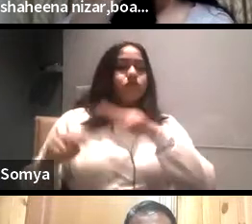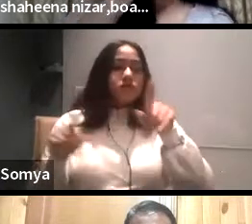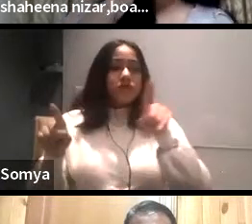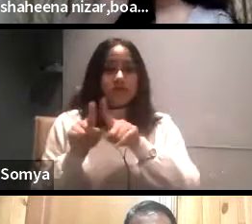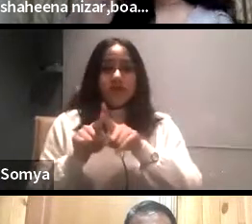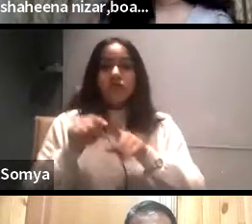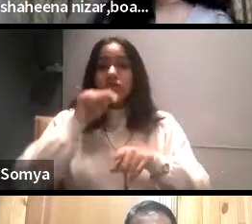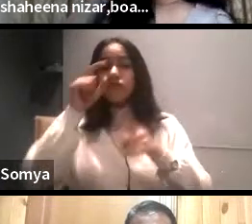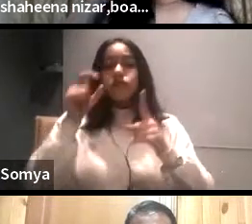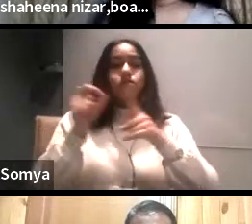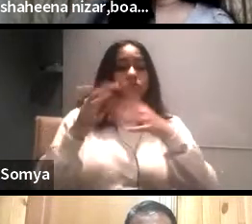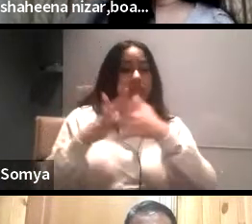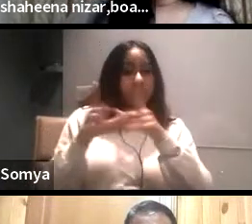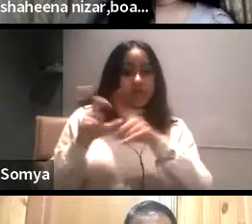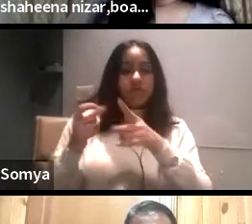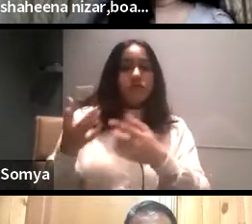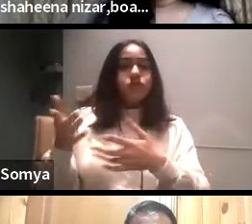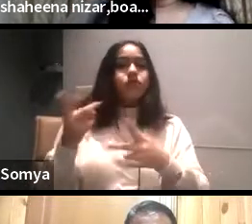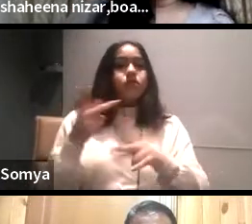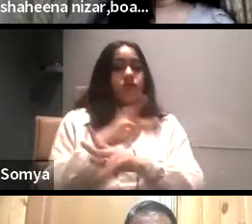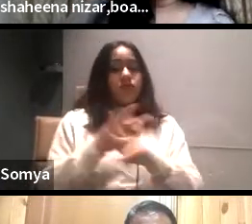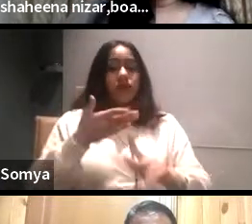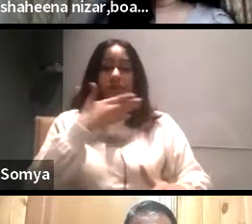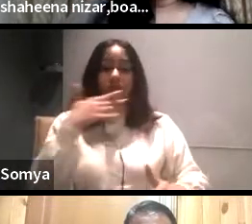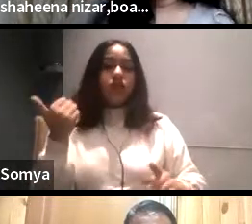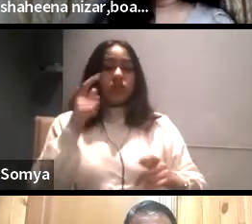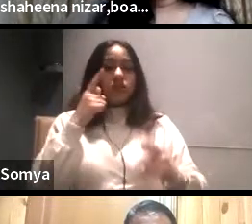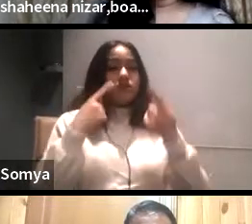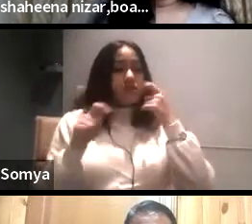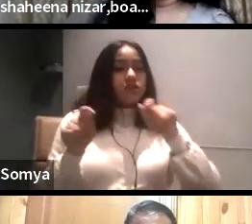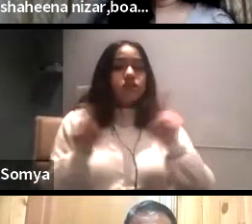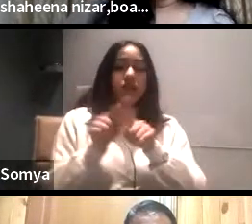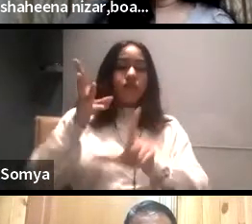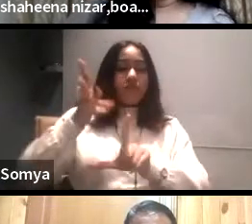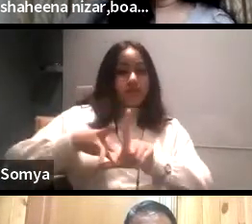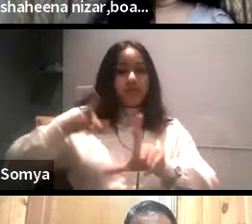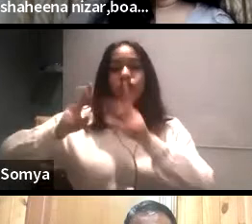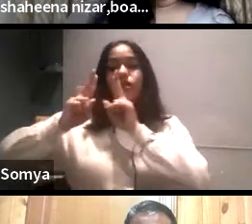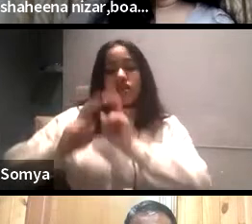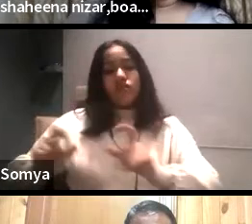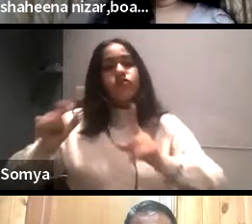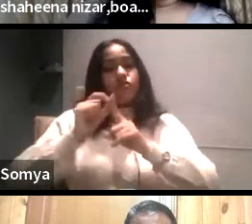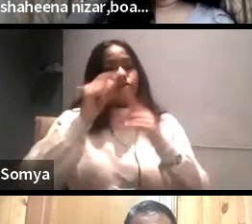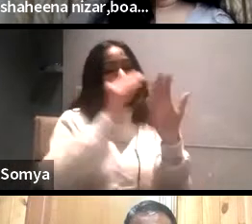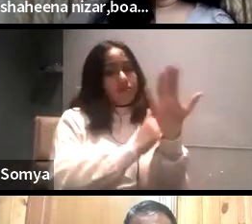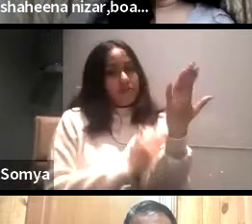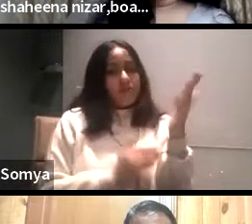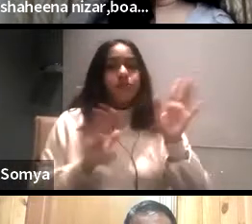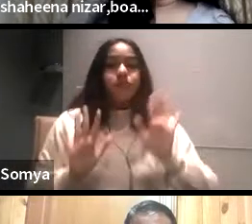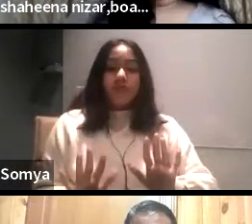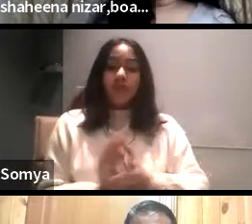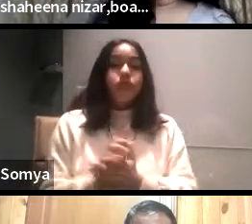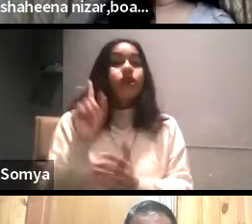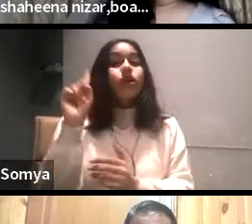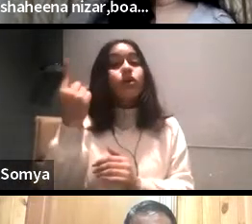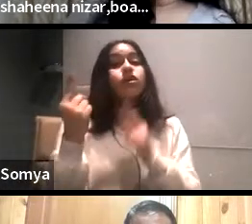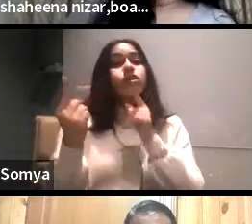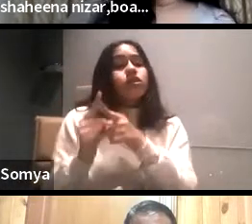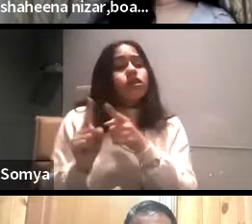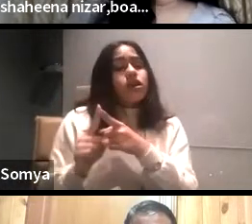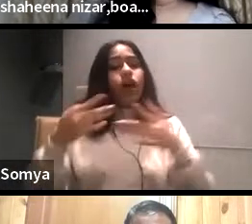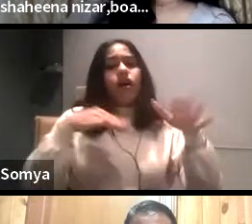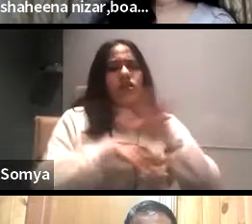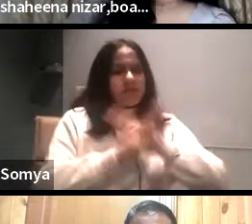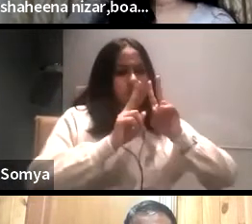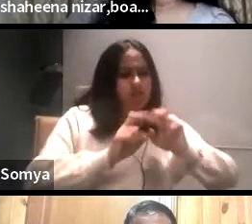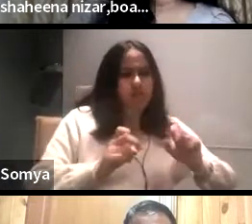sustainable disability hiring best practices through this 3-year research project. And one of the survey we did, and we